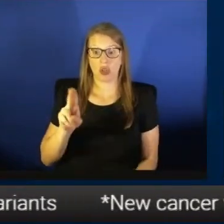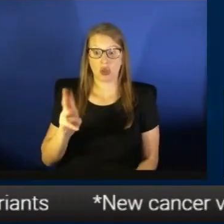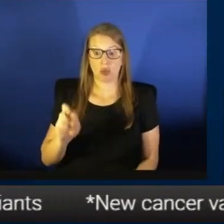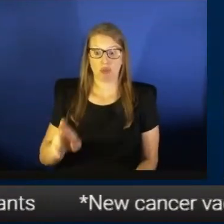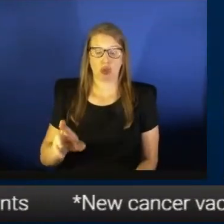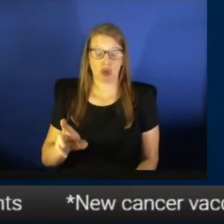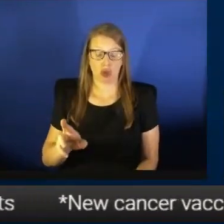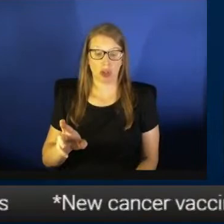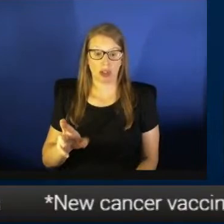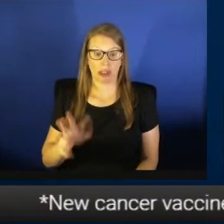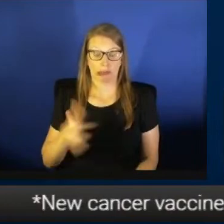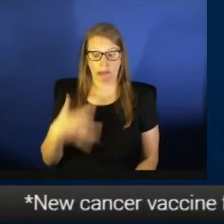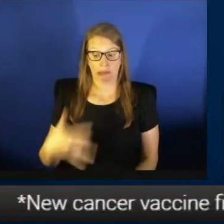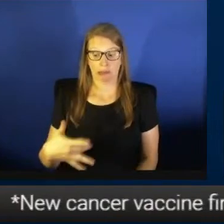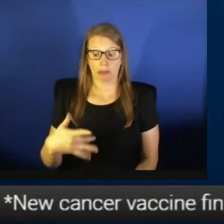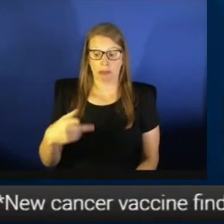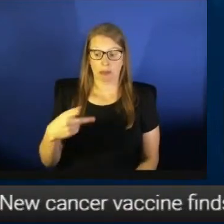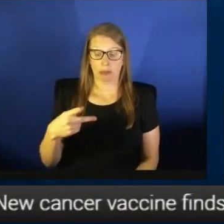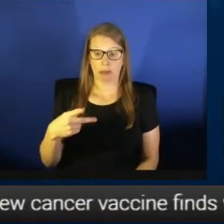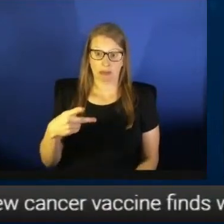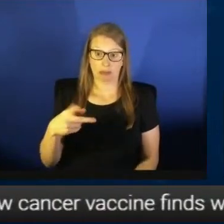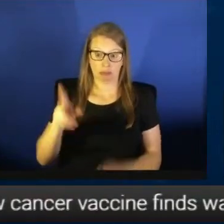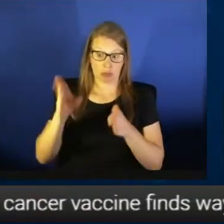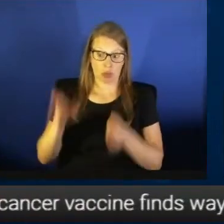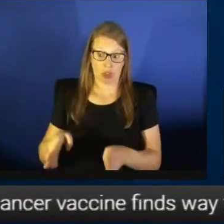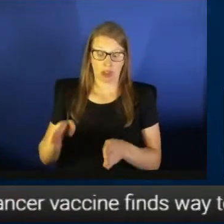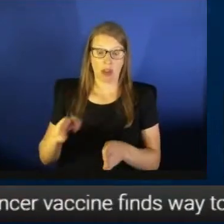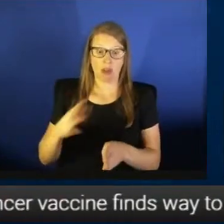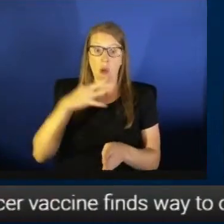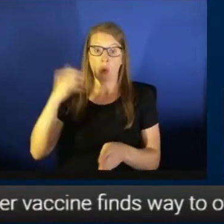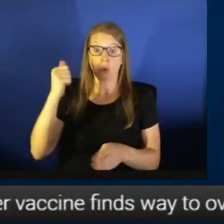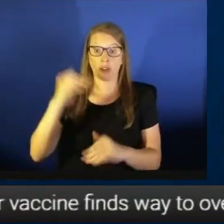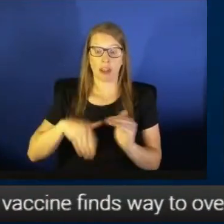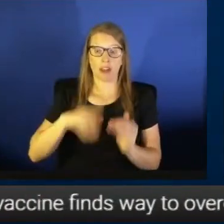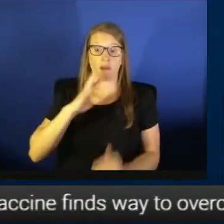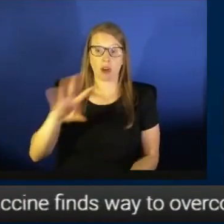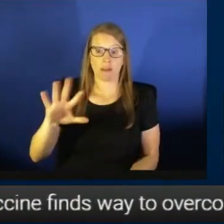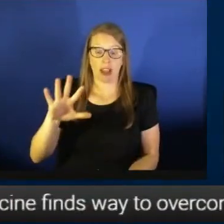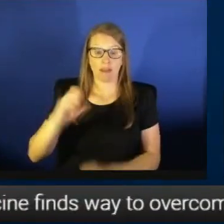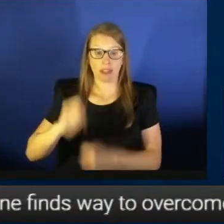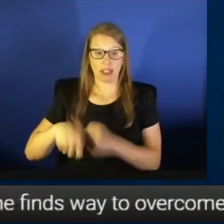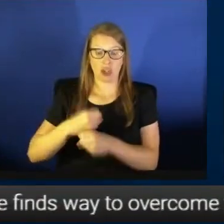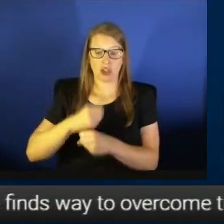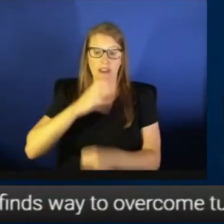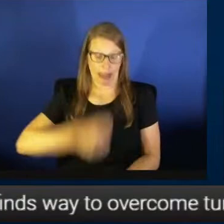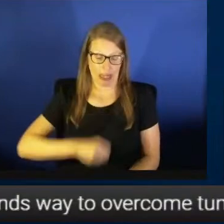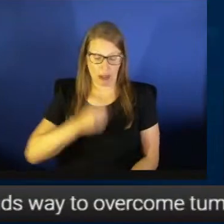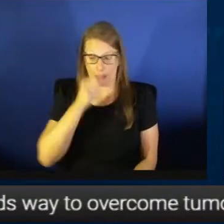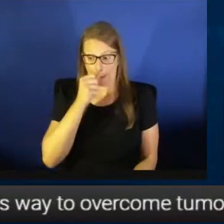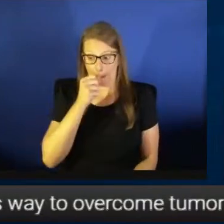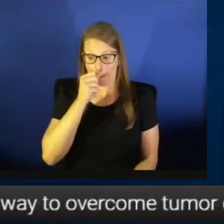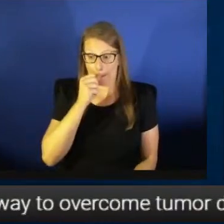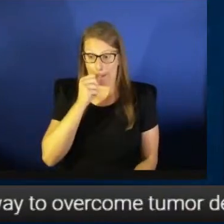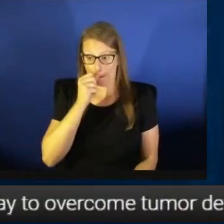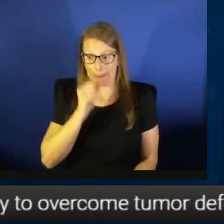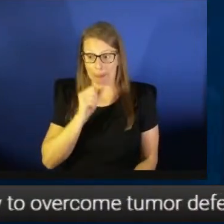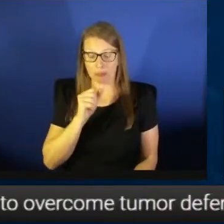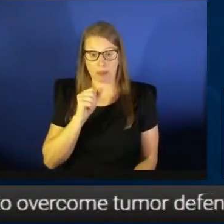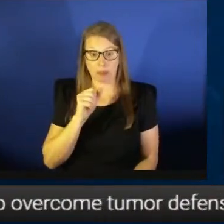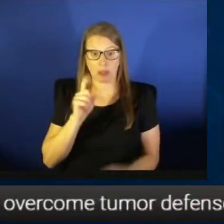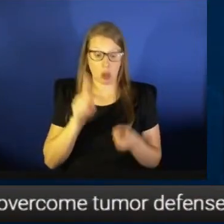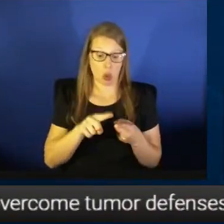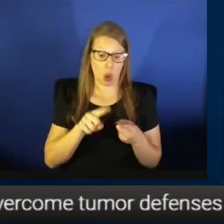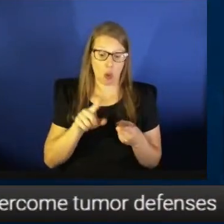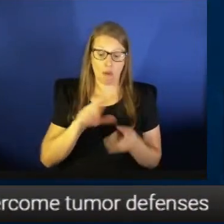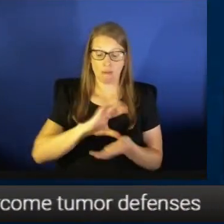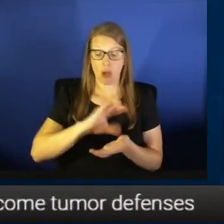The typical profile that we look for is somebody who's older than 45 years of age. Low volume disease, meaning we